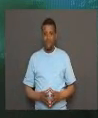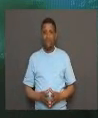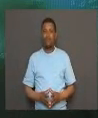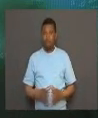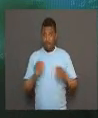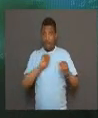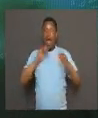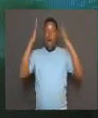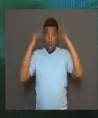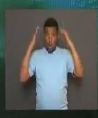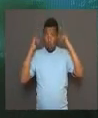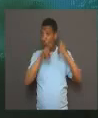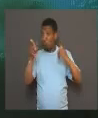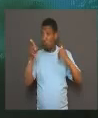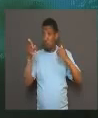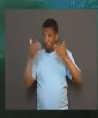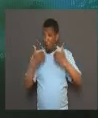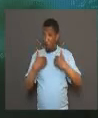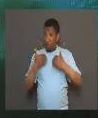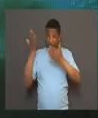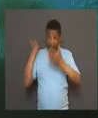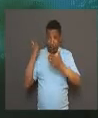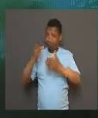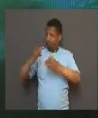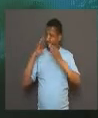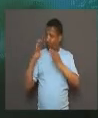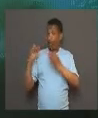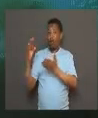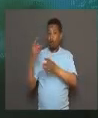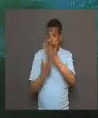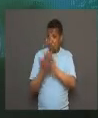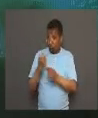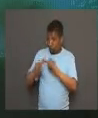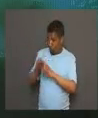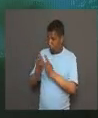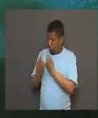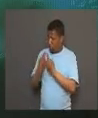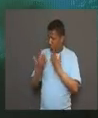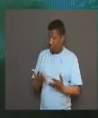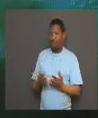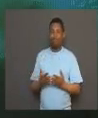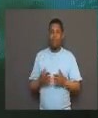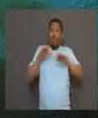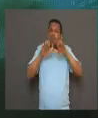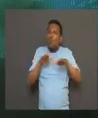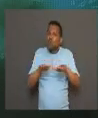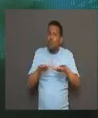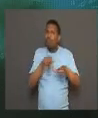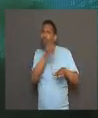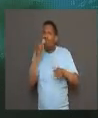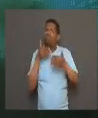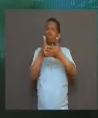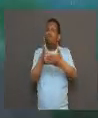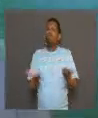I hope that you had a productive discussion with your partner. What conclusions did you